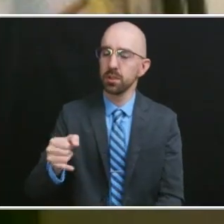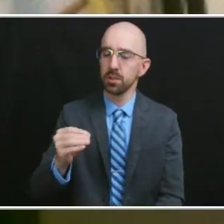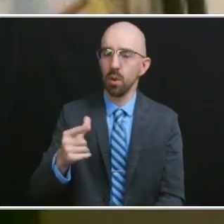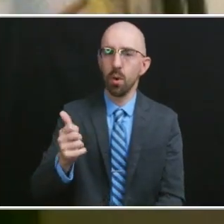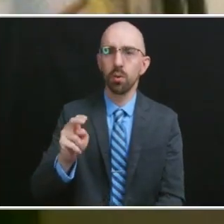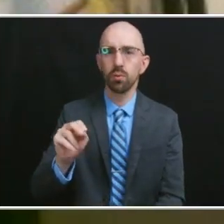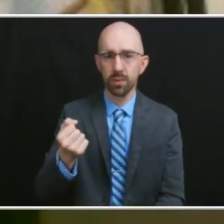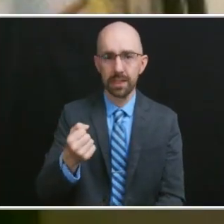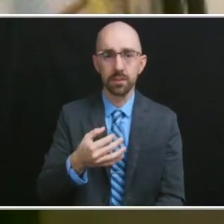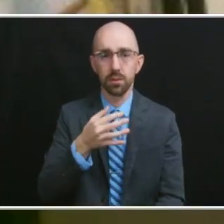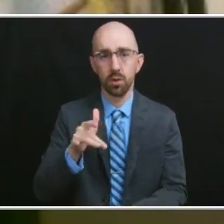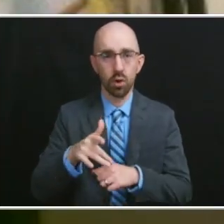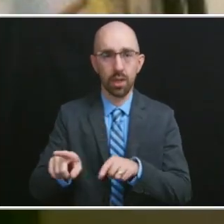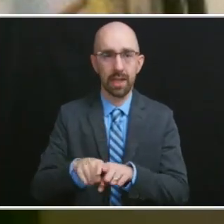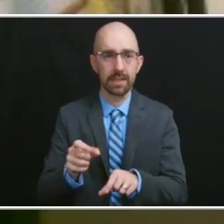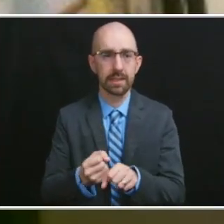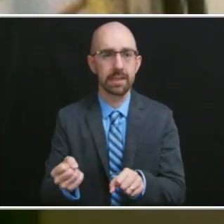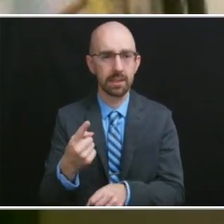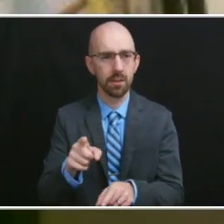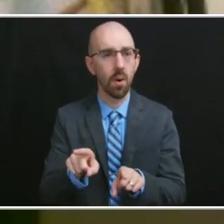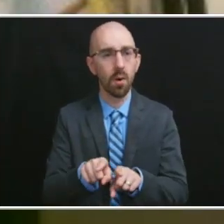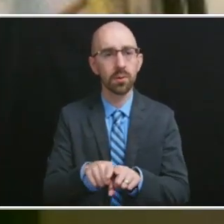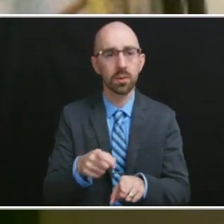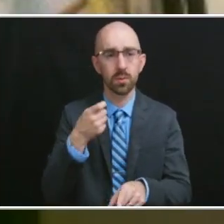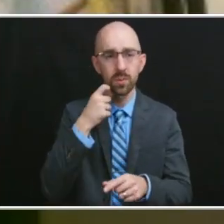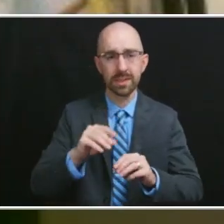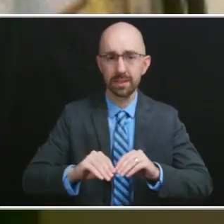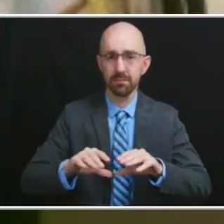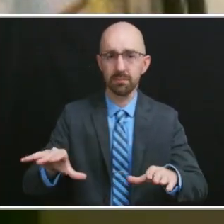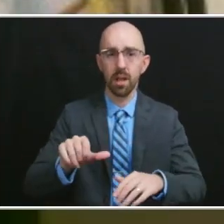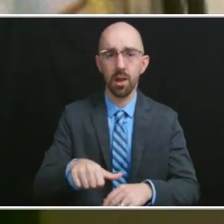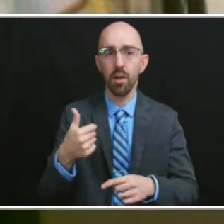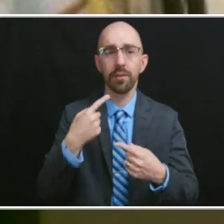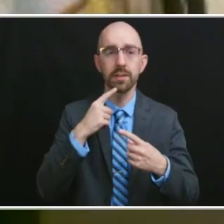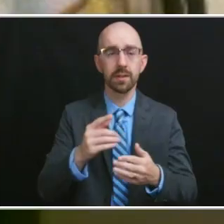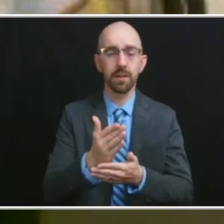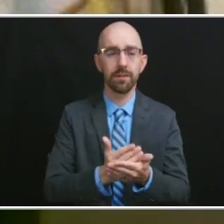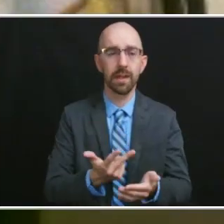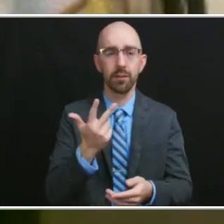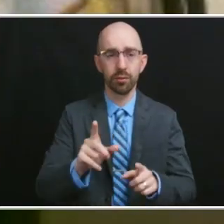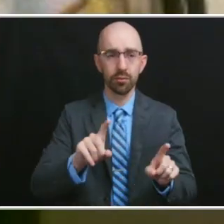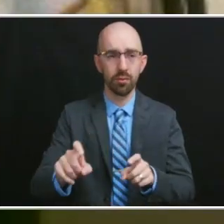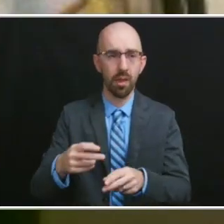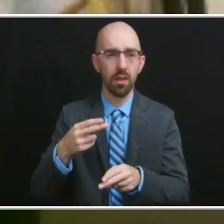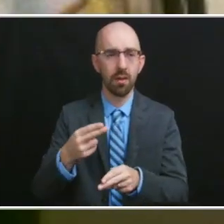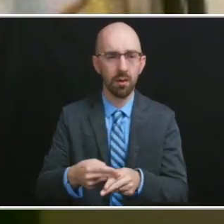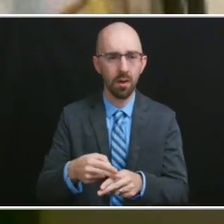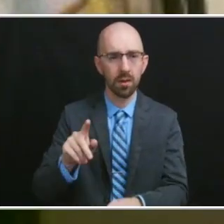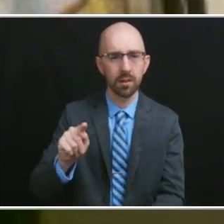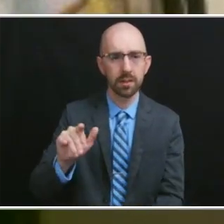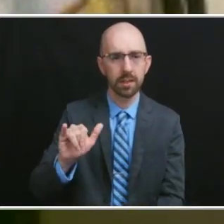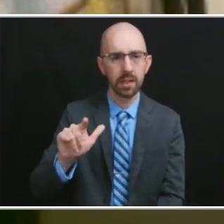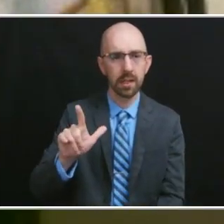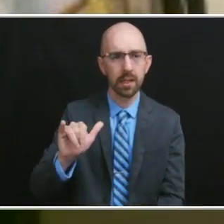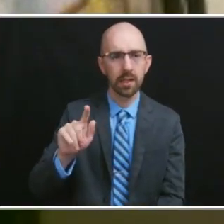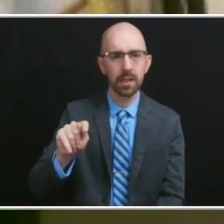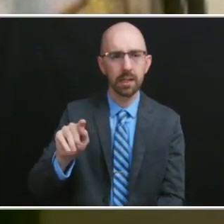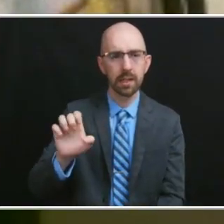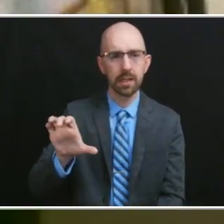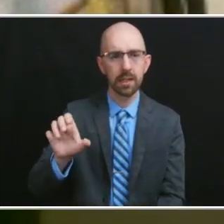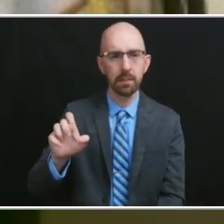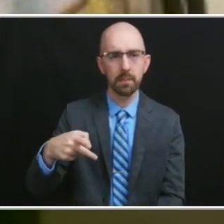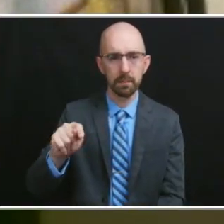recent press release announcing another successful phase 3 trial for a drug called tilitacicept. And this is a bit different. It